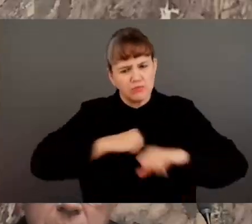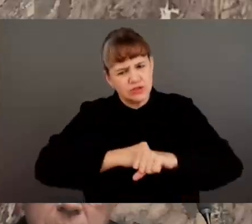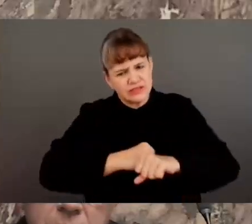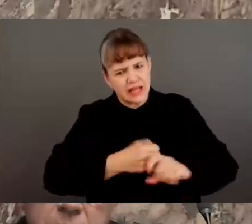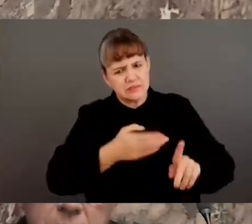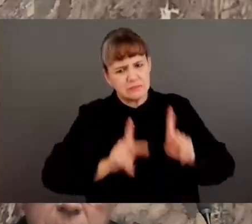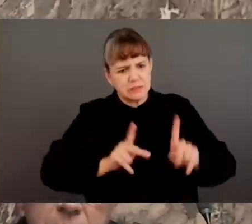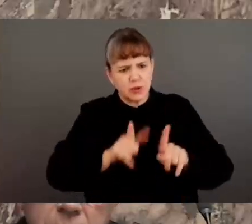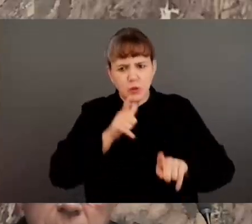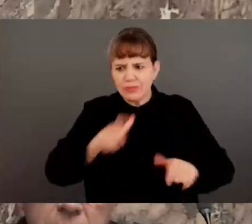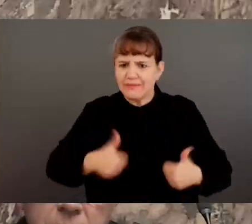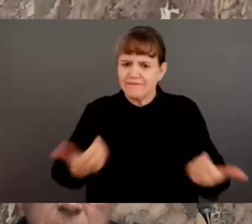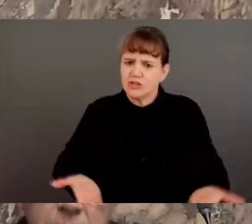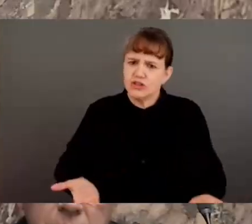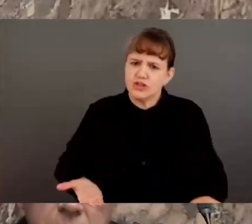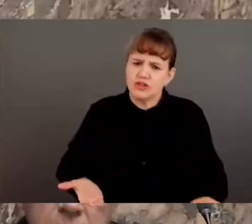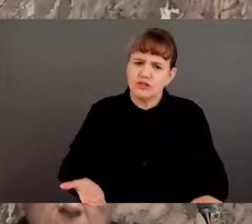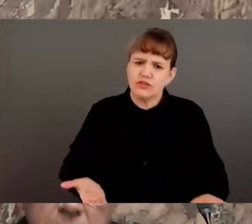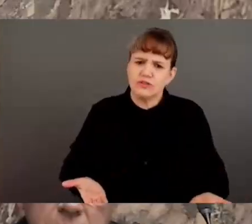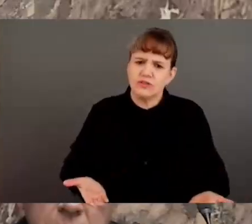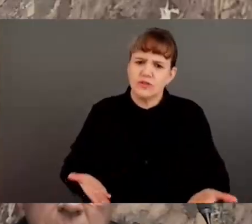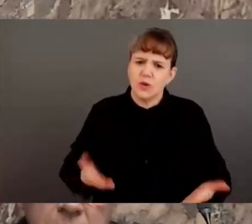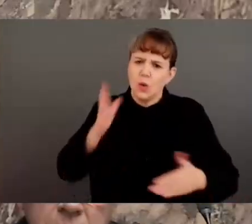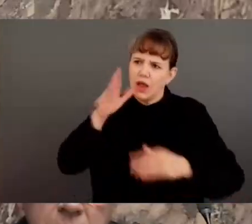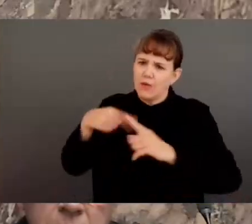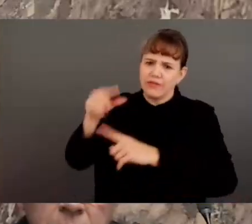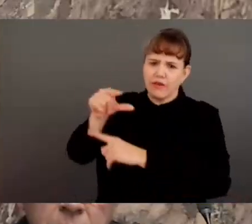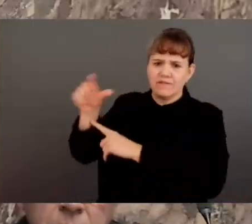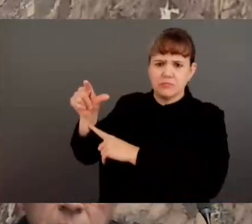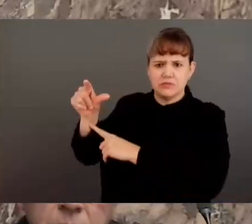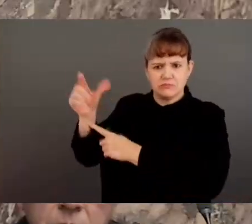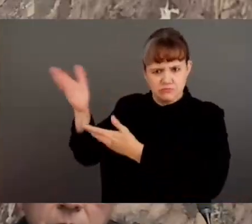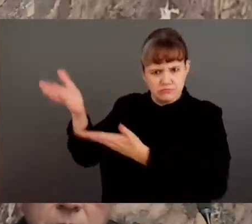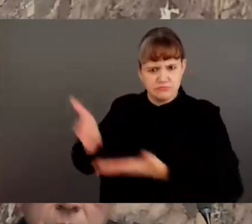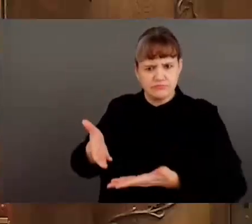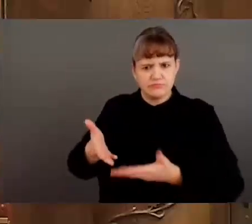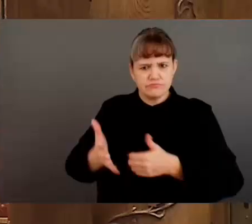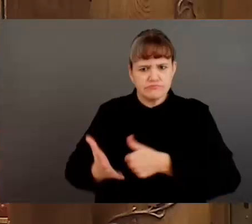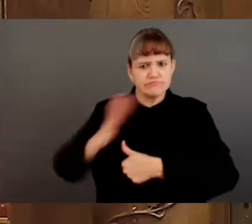this government put citizens before criminals?